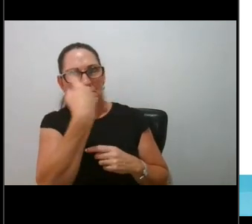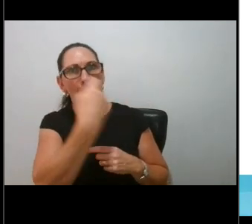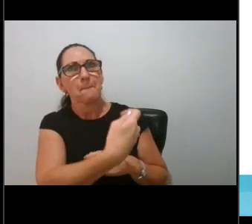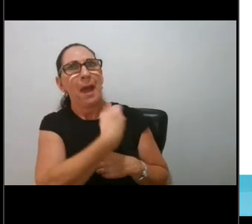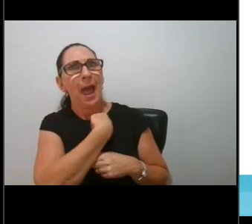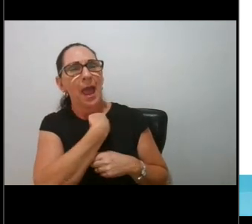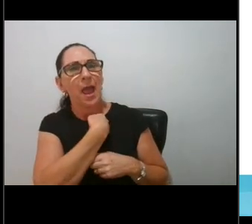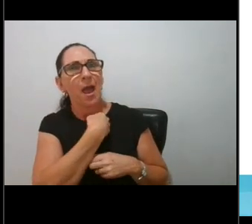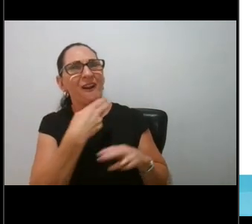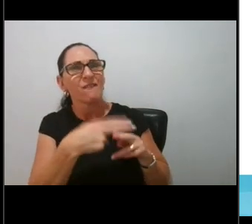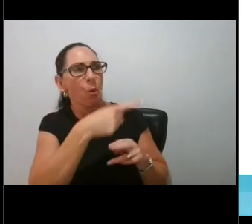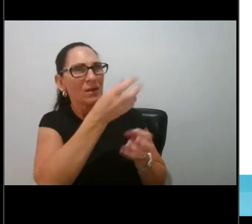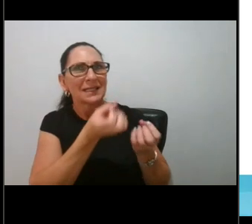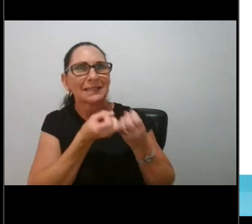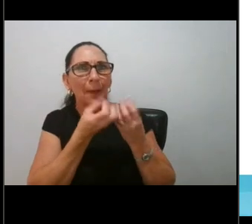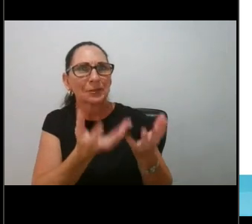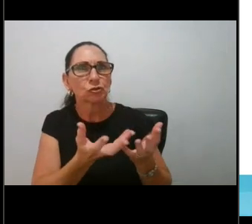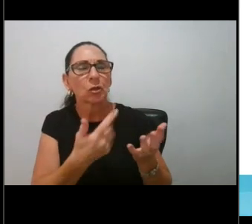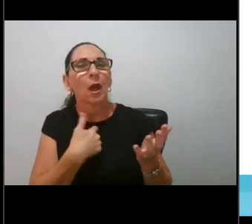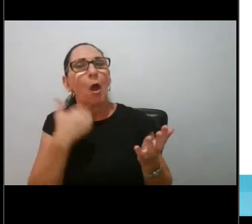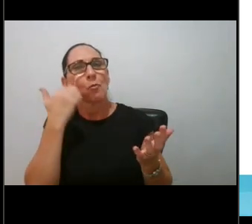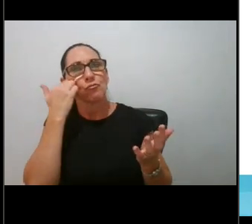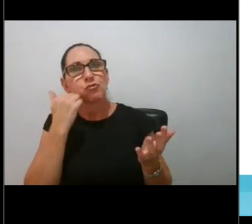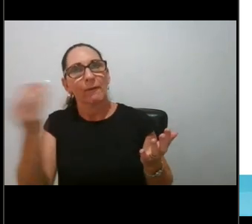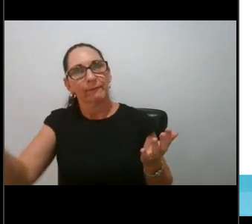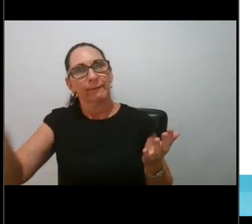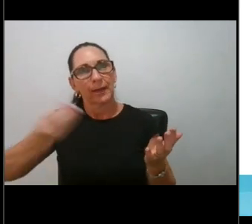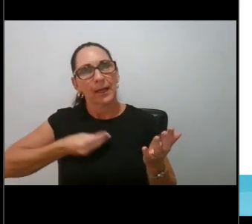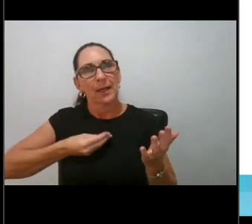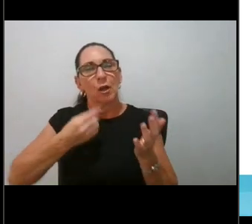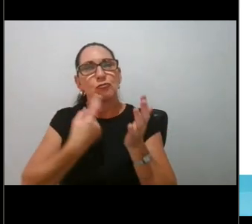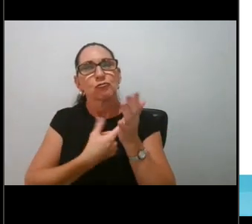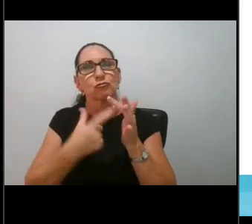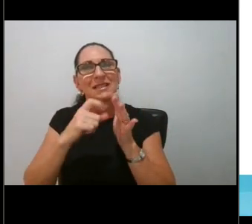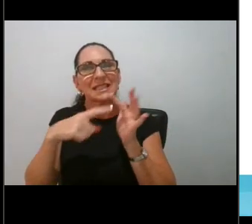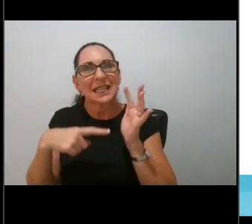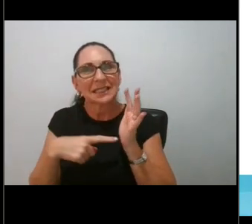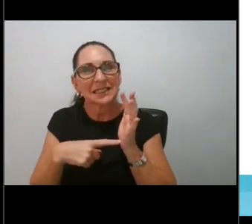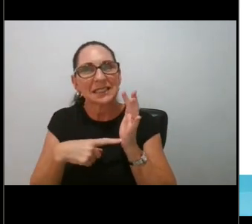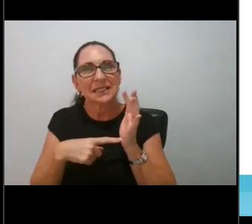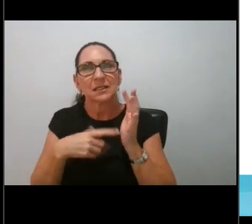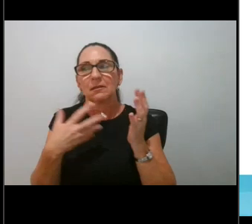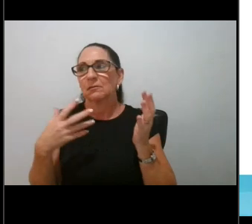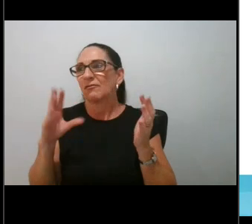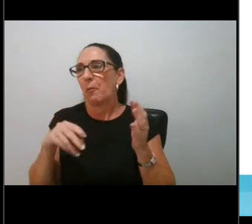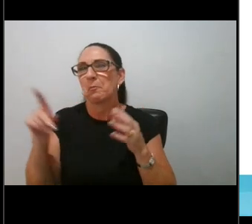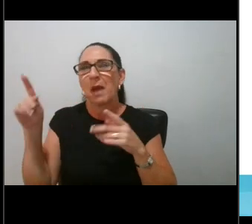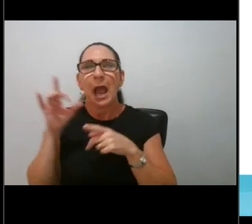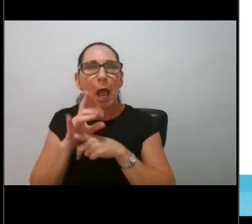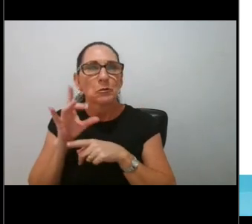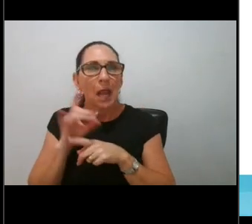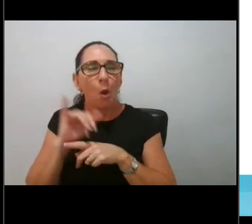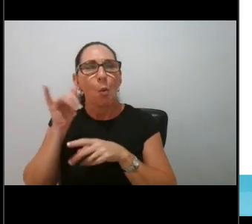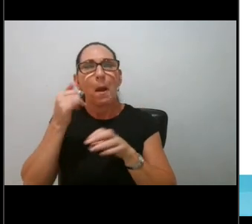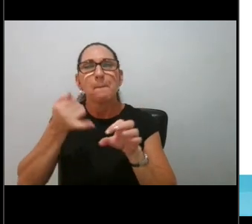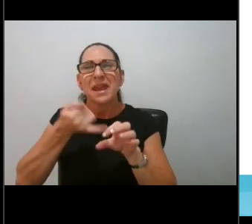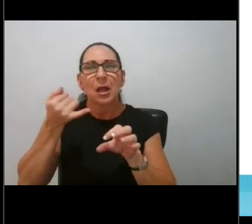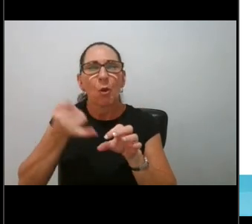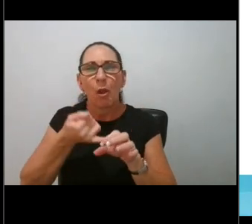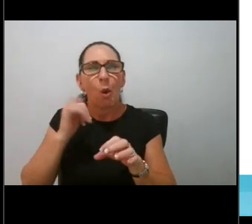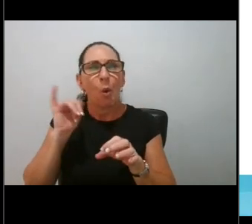them to show us, say, receipts from, say, a counsellor or a medical bill or, a repair